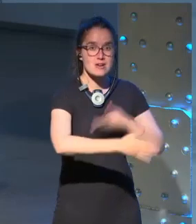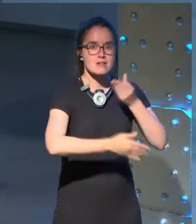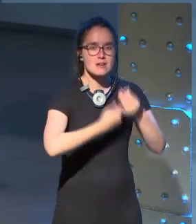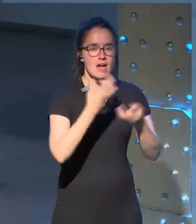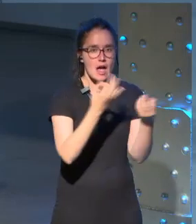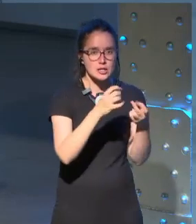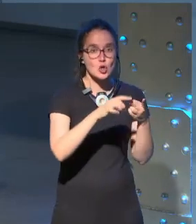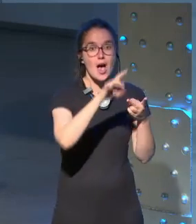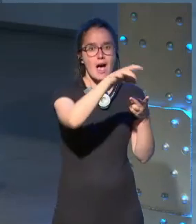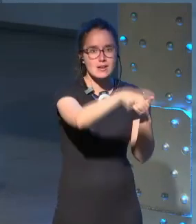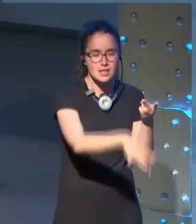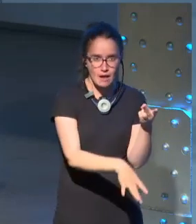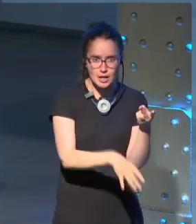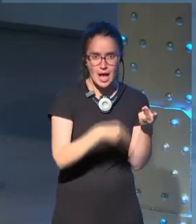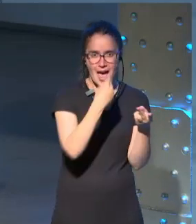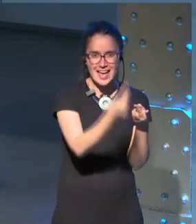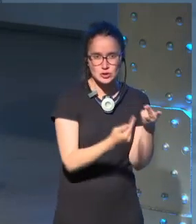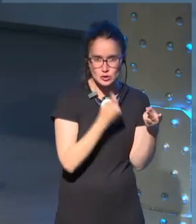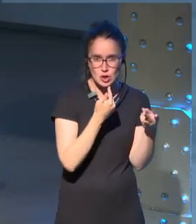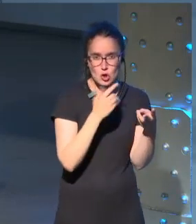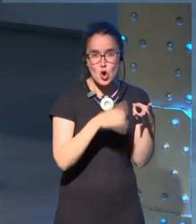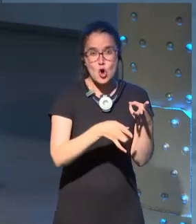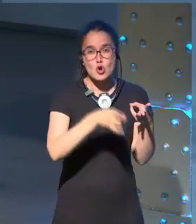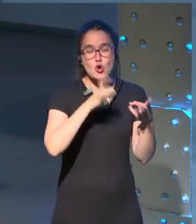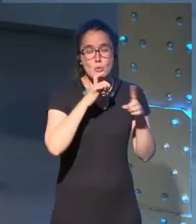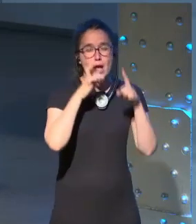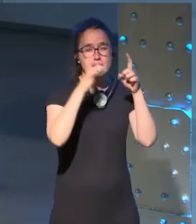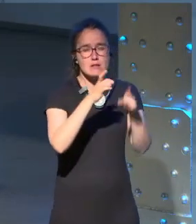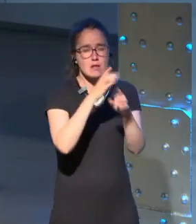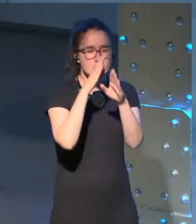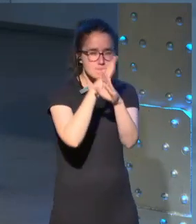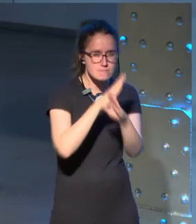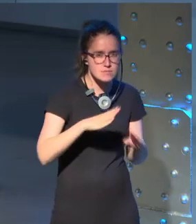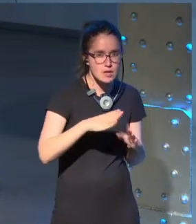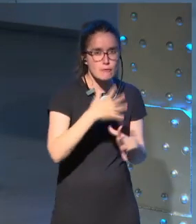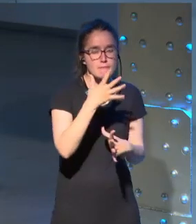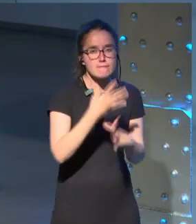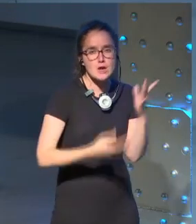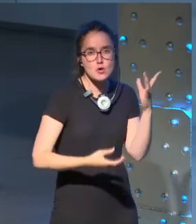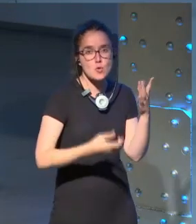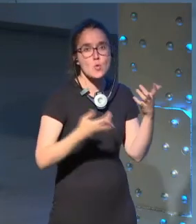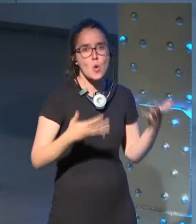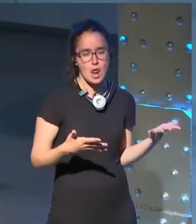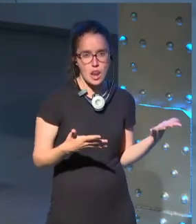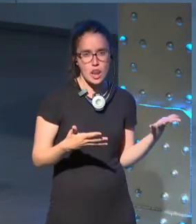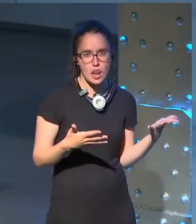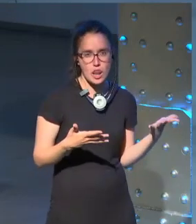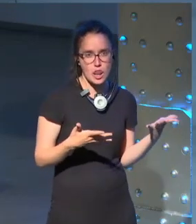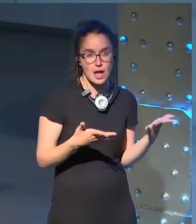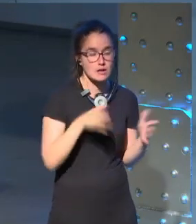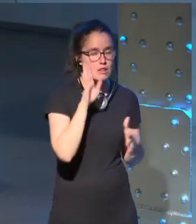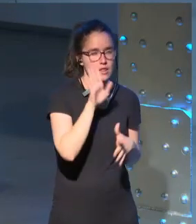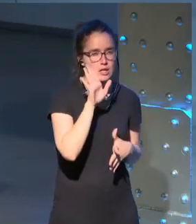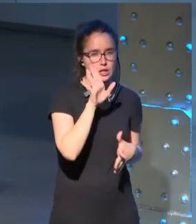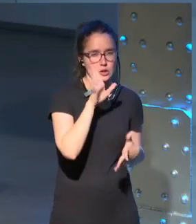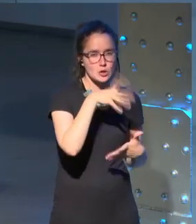conceal it? What mistakes might he have made? There's that whole story. And then, as a kind of